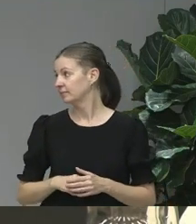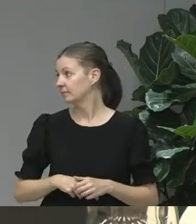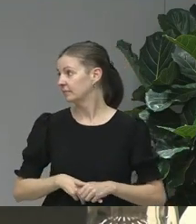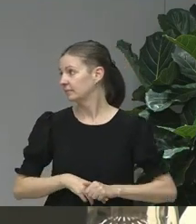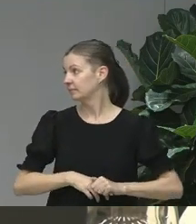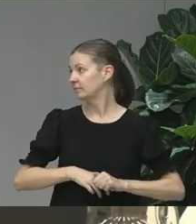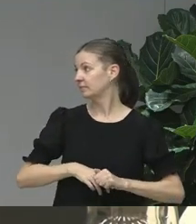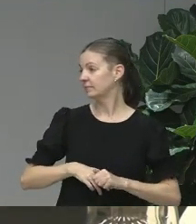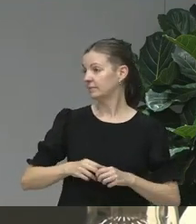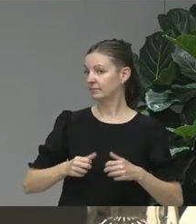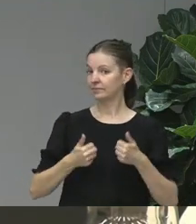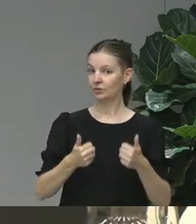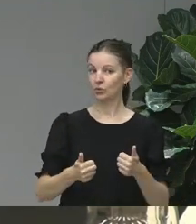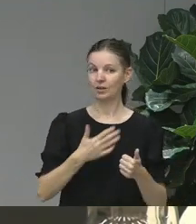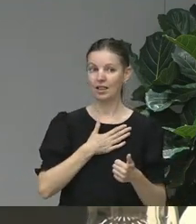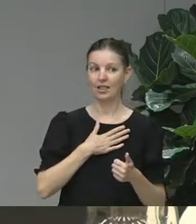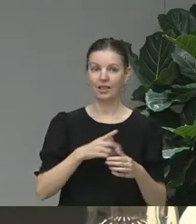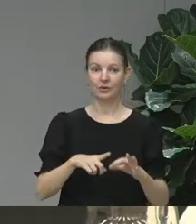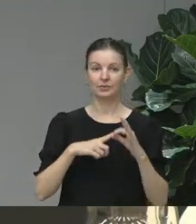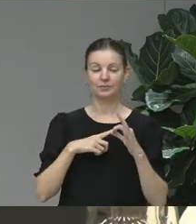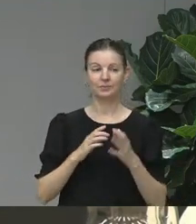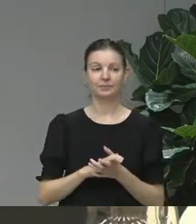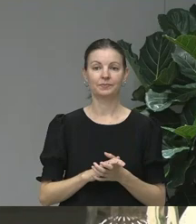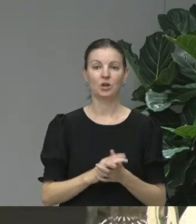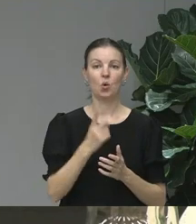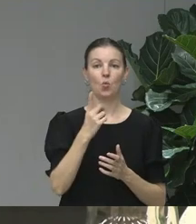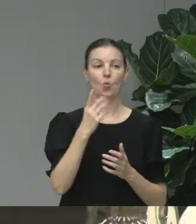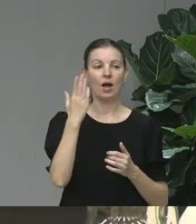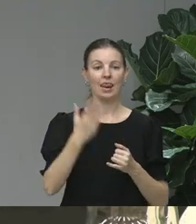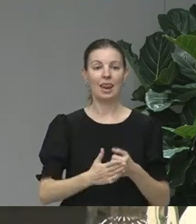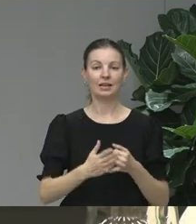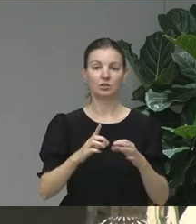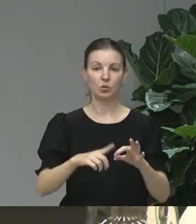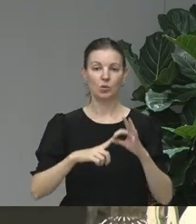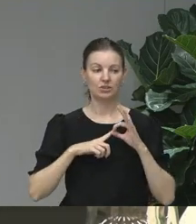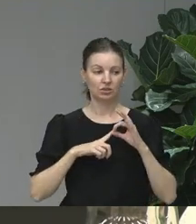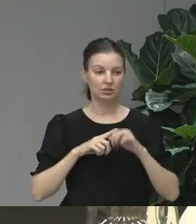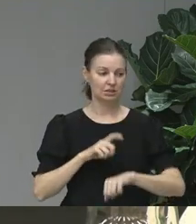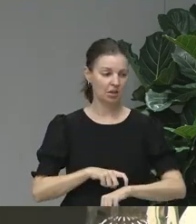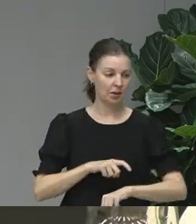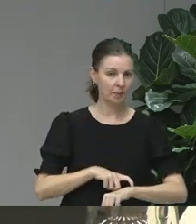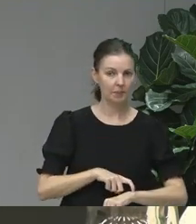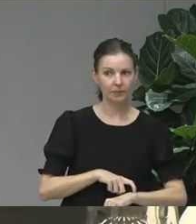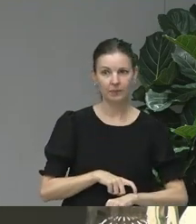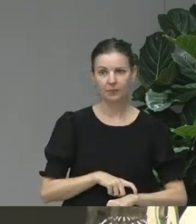That's a question I like. I'll take one last question. I'm just checking time. How are we